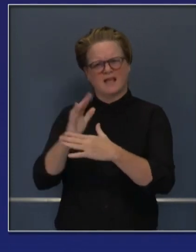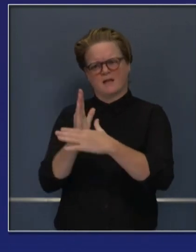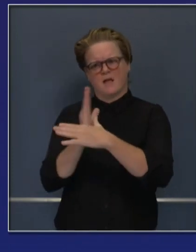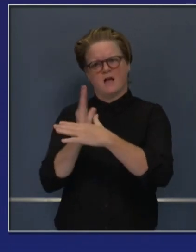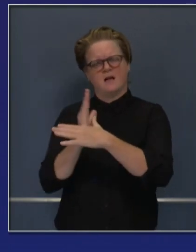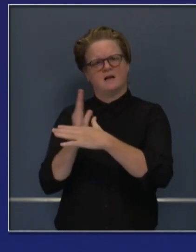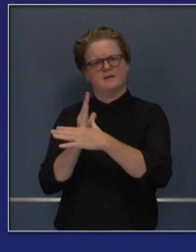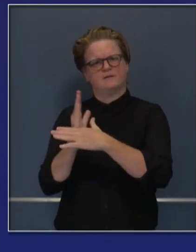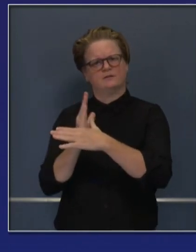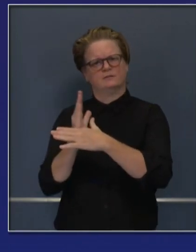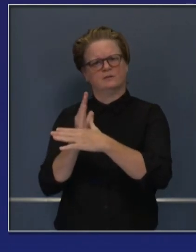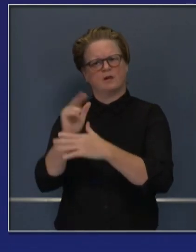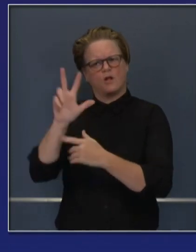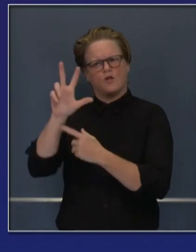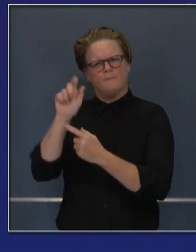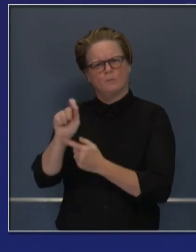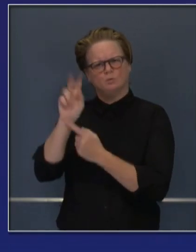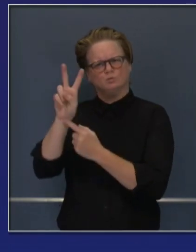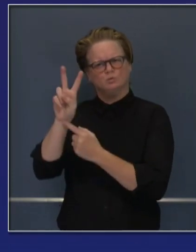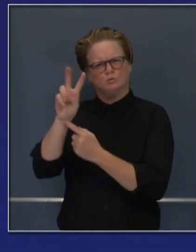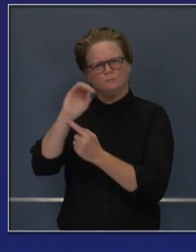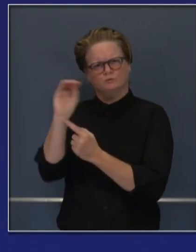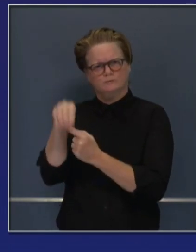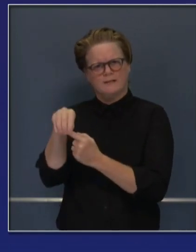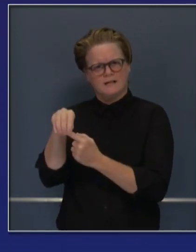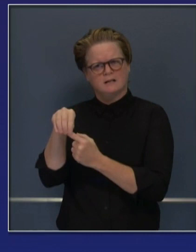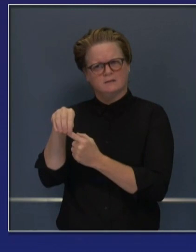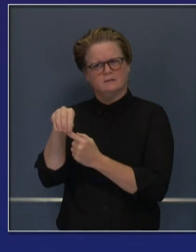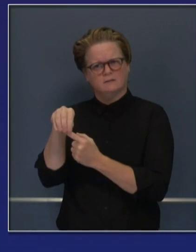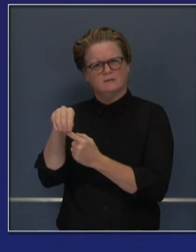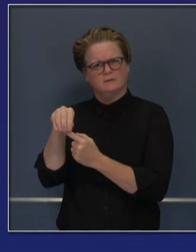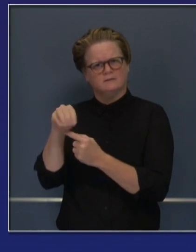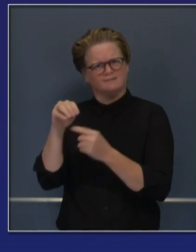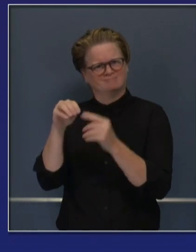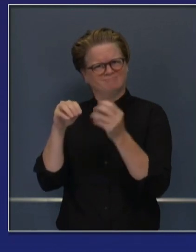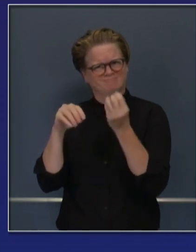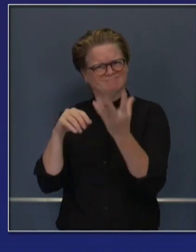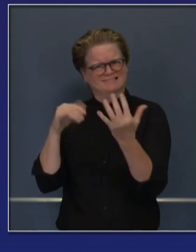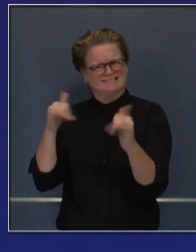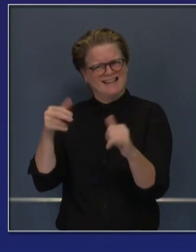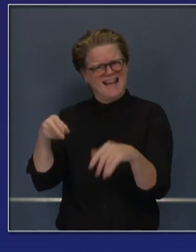was just 3.2%. I say just, still too high, but 3.2%,